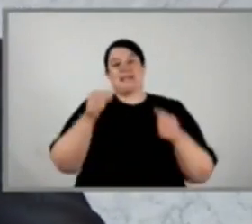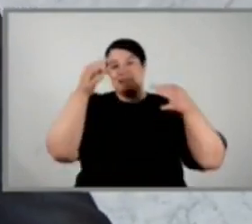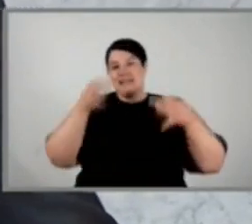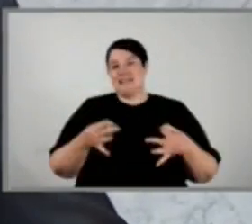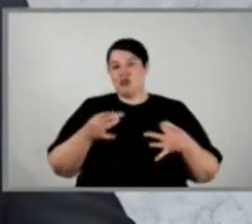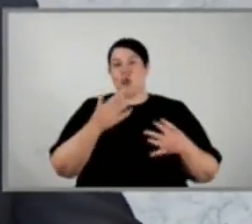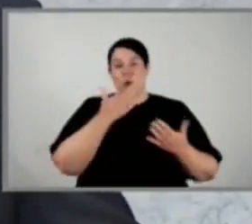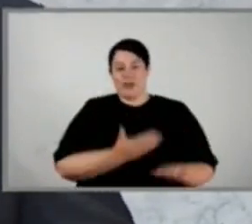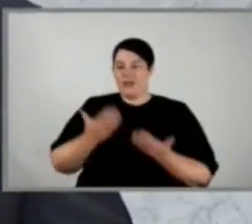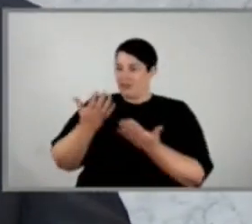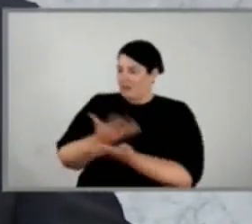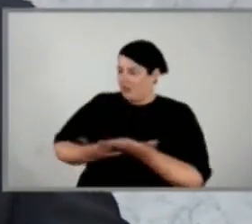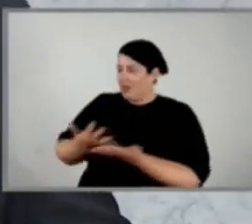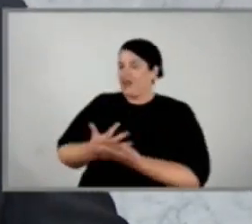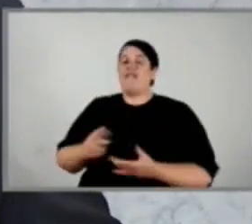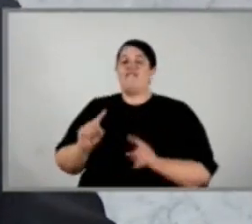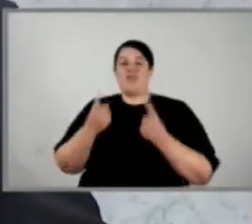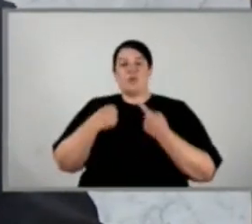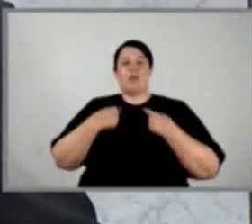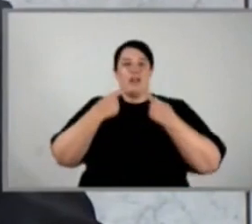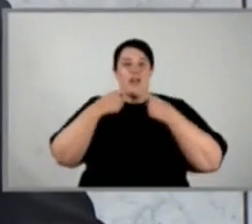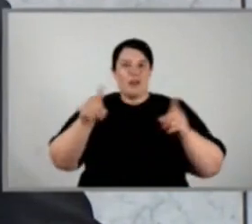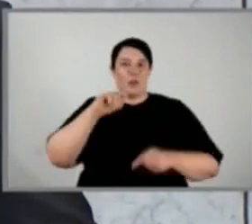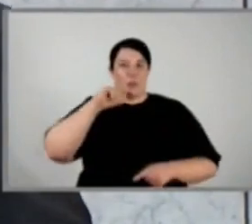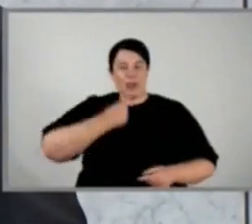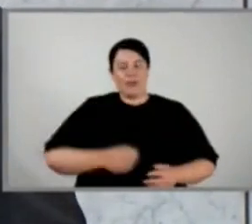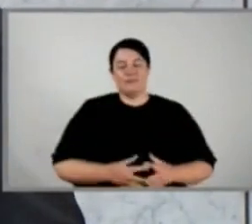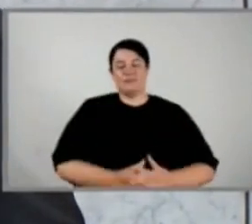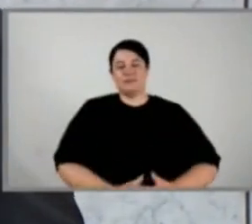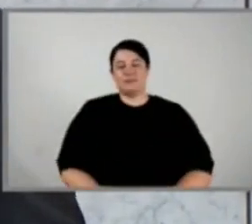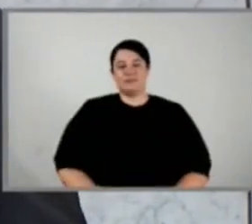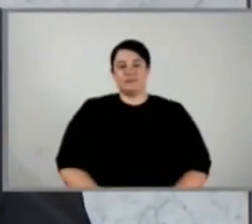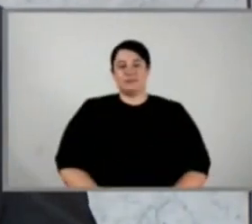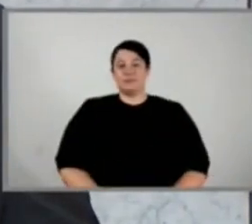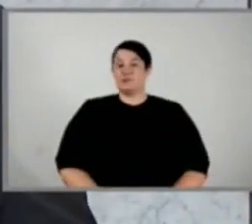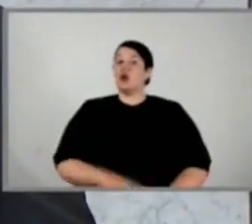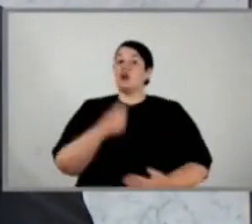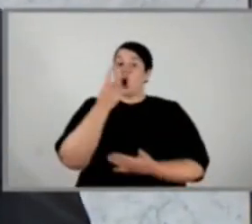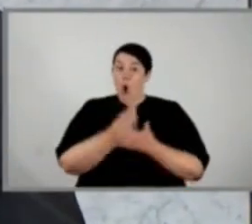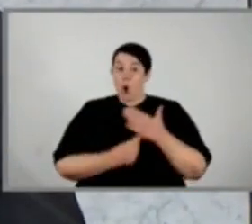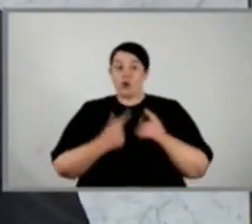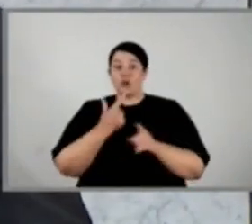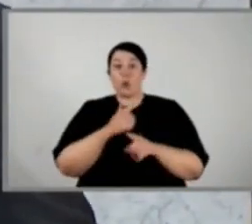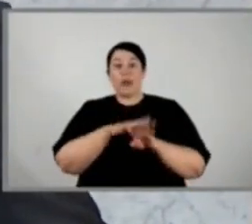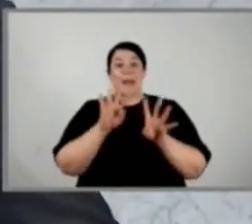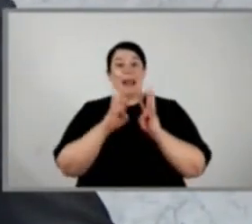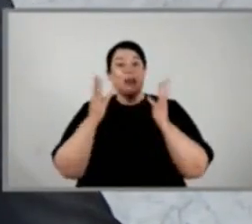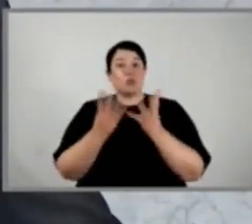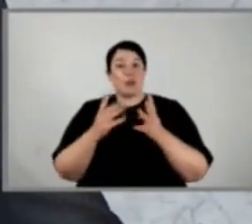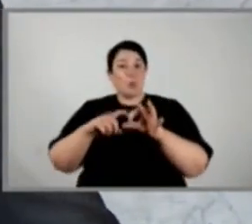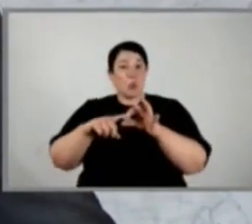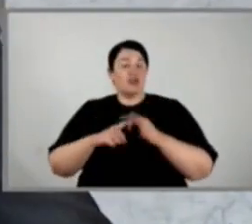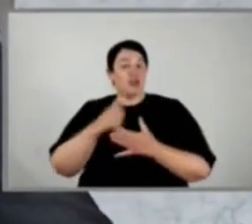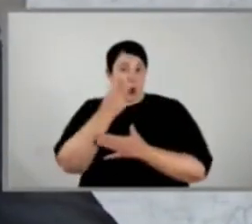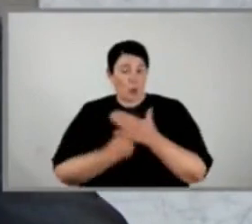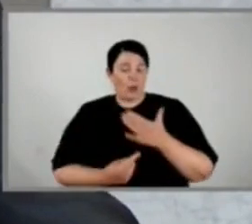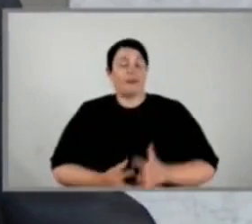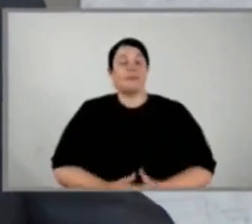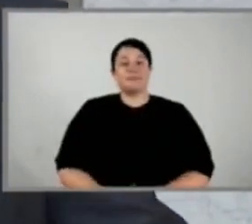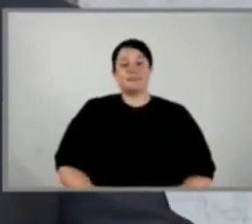I have in relation to Australia Post, I'm still on National Cabinet, Sam, so I'm coming back to you. I know. Yep. One National Cabinet